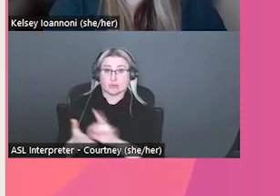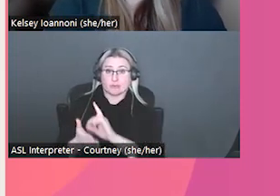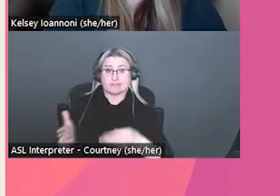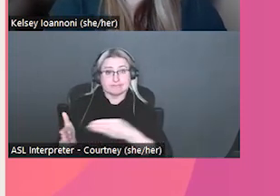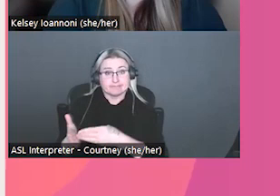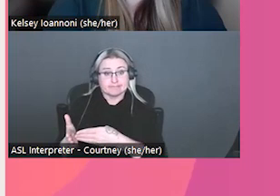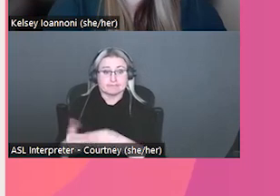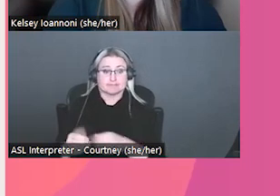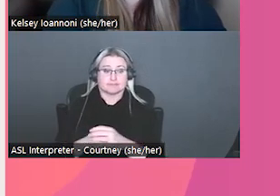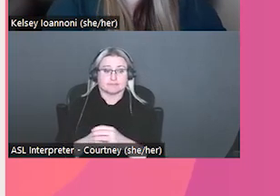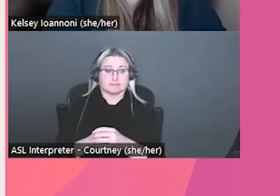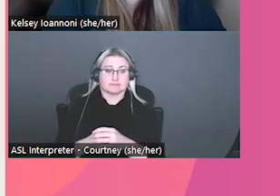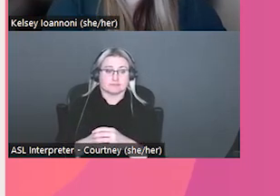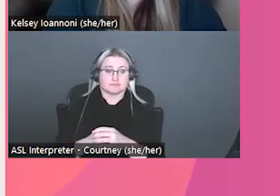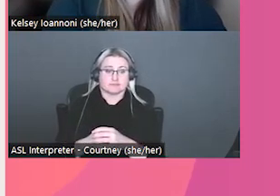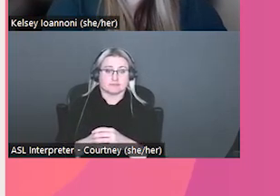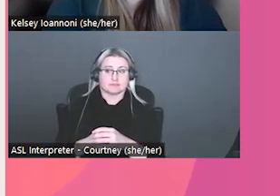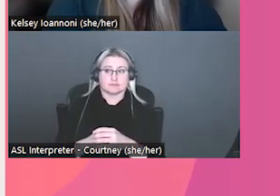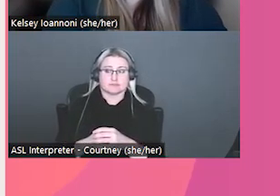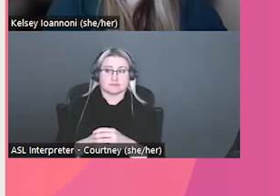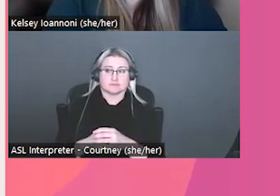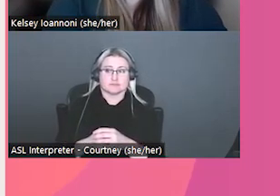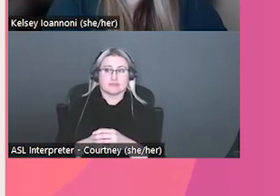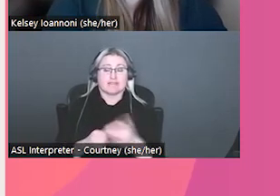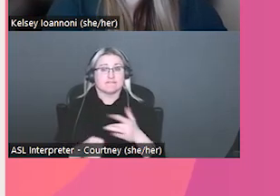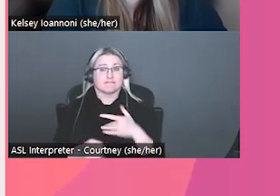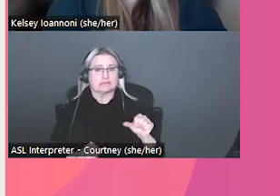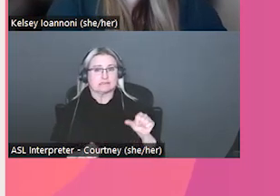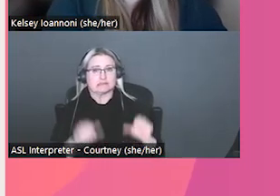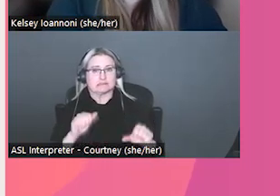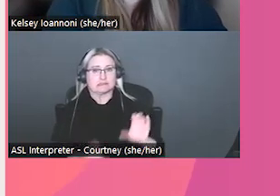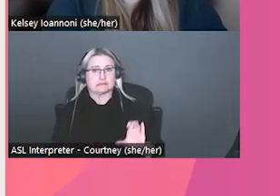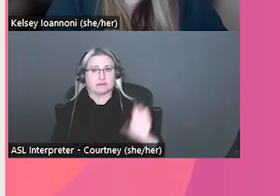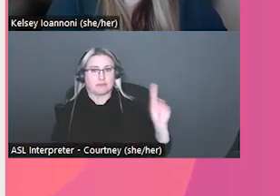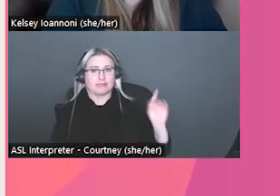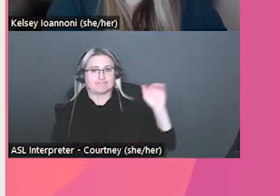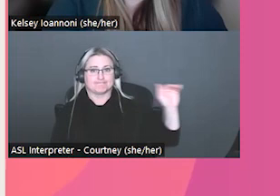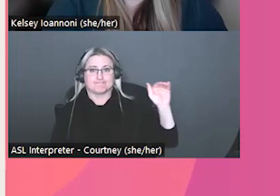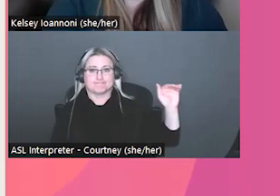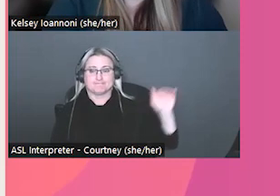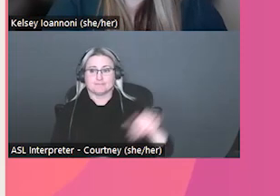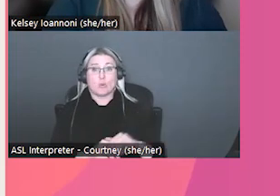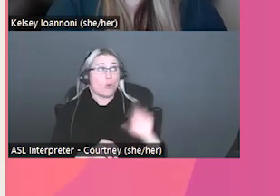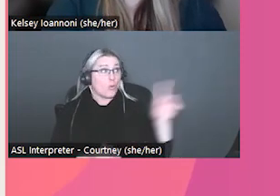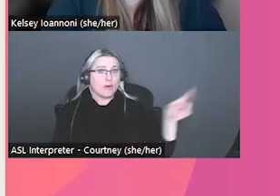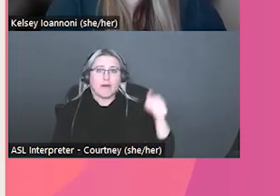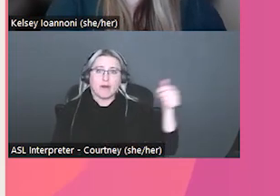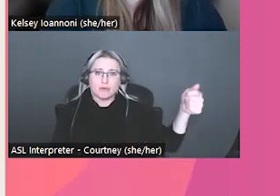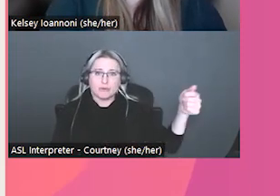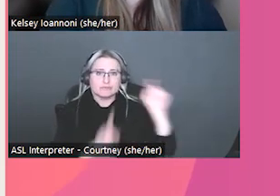anti-fat bias in these healthcare settings, they're reluctant to return to their healthcare provider and other healthcare